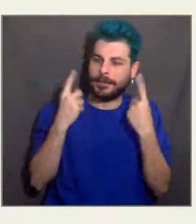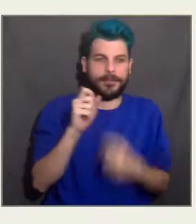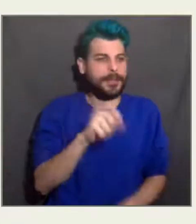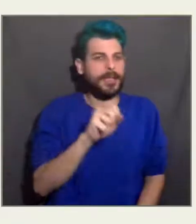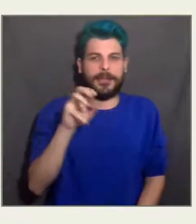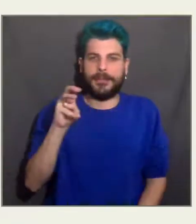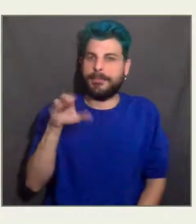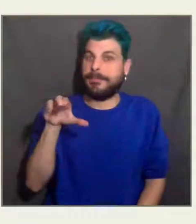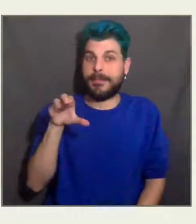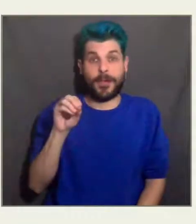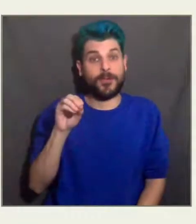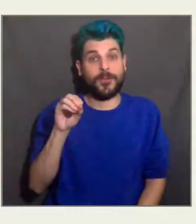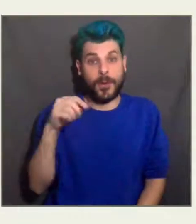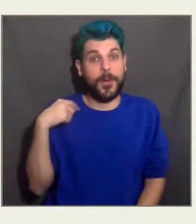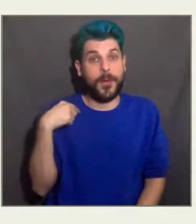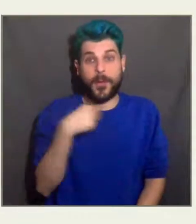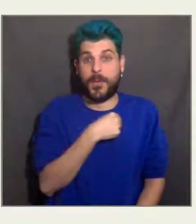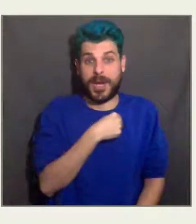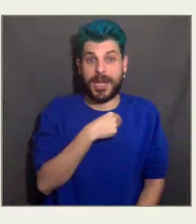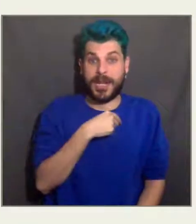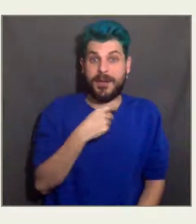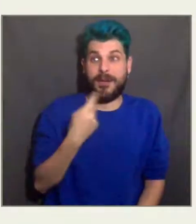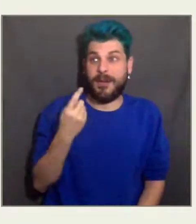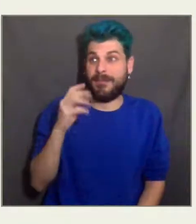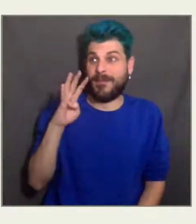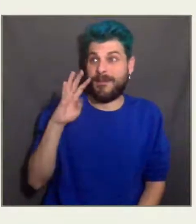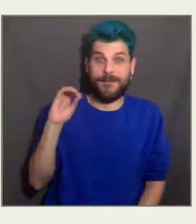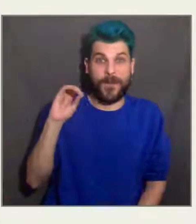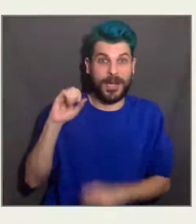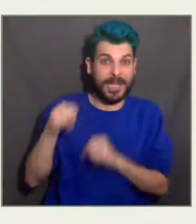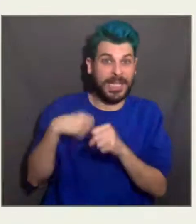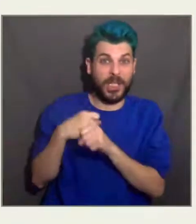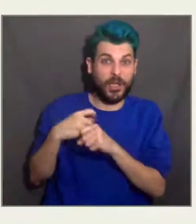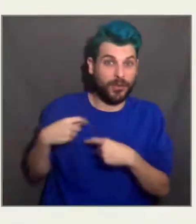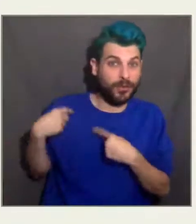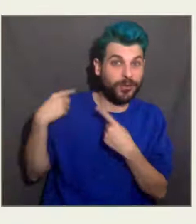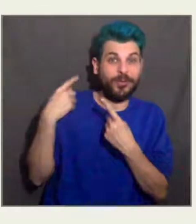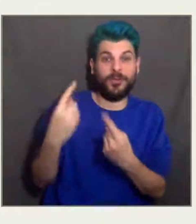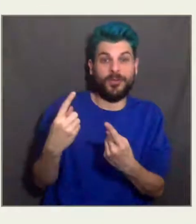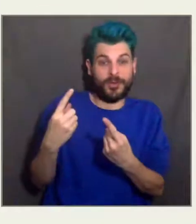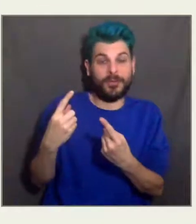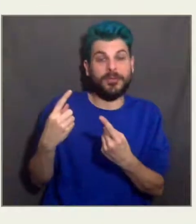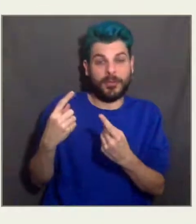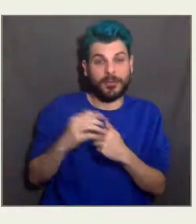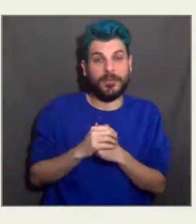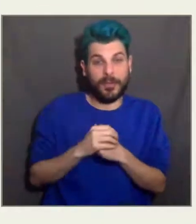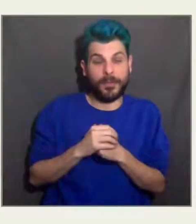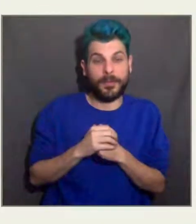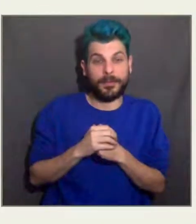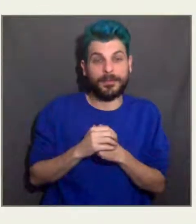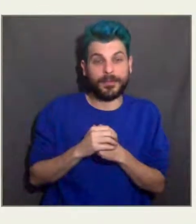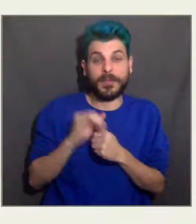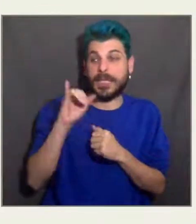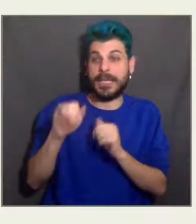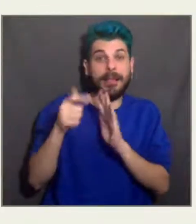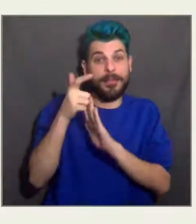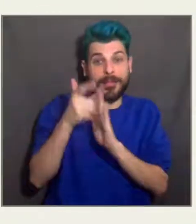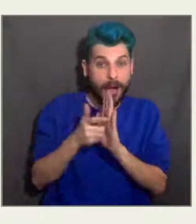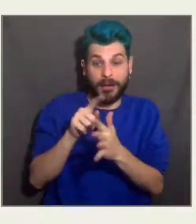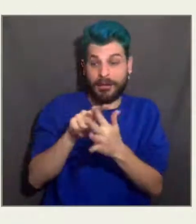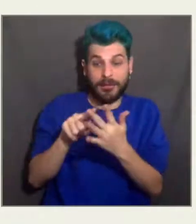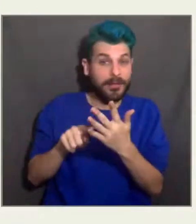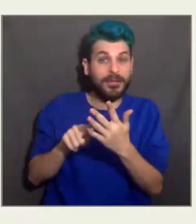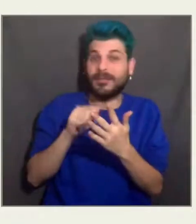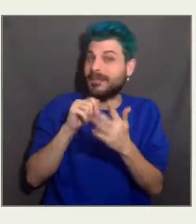Metro is a 40-year-old organization and had 4 lines of business prior to the affordable housing and the supportive housing